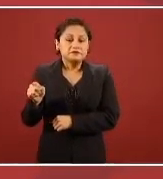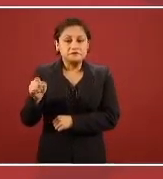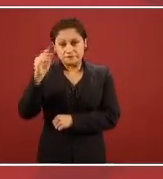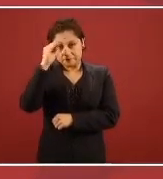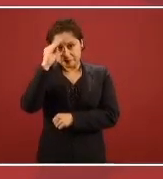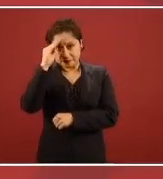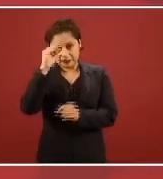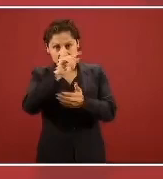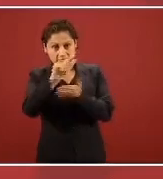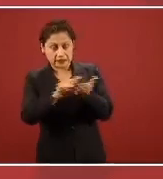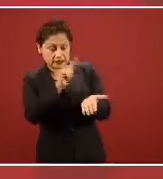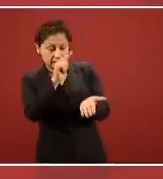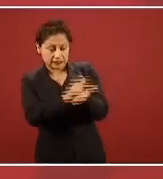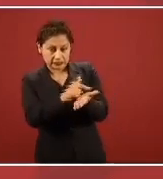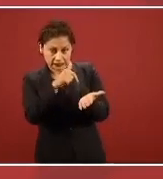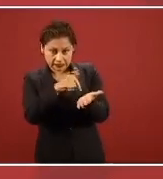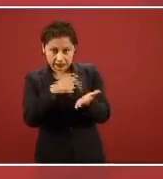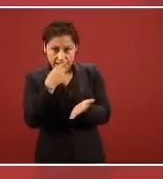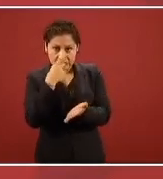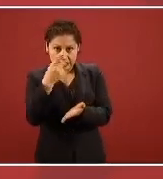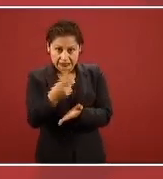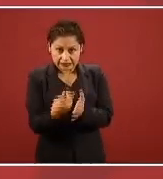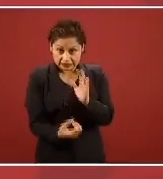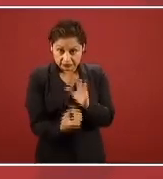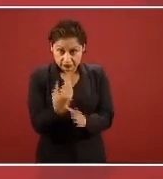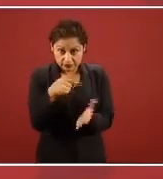legislación, el nuevo marco legal